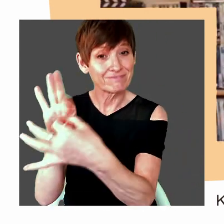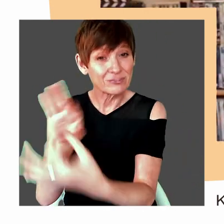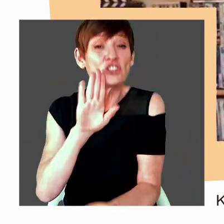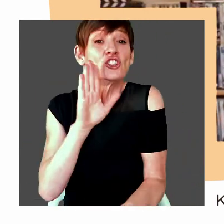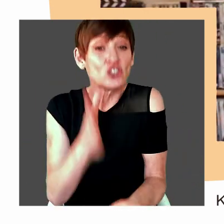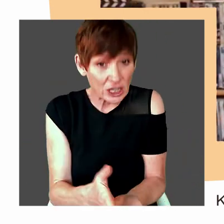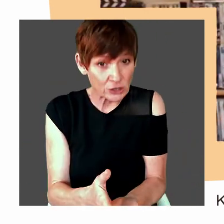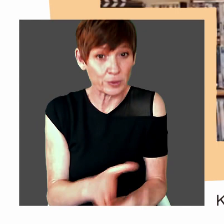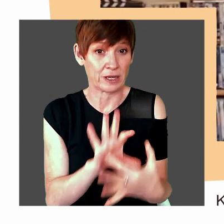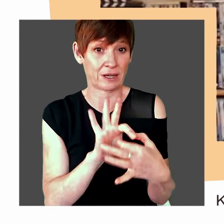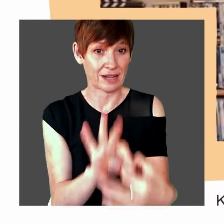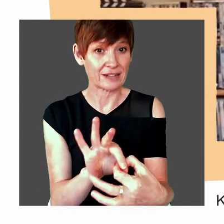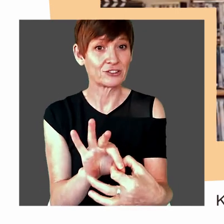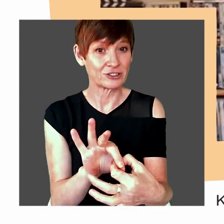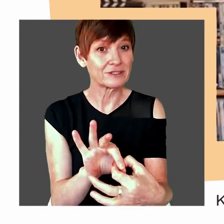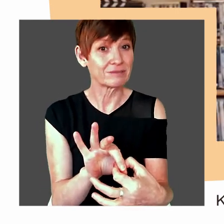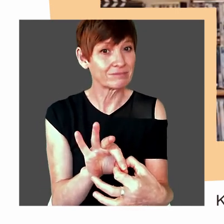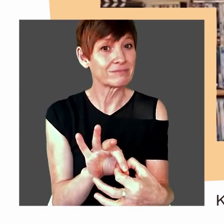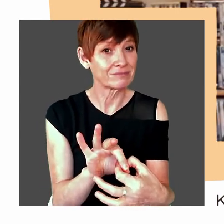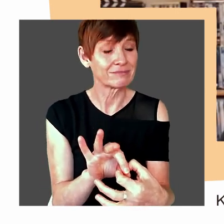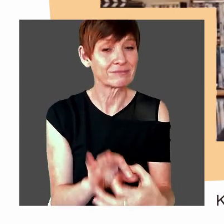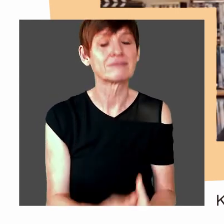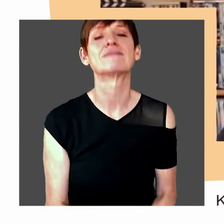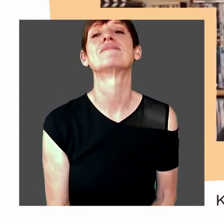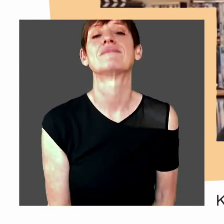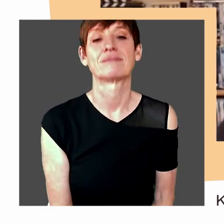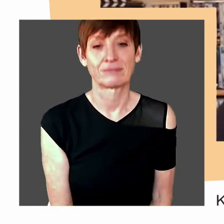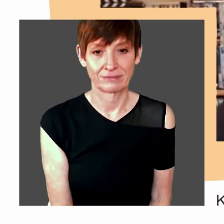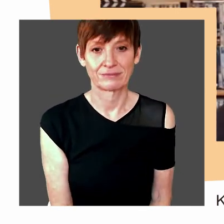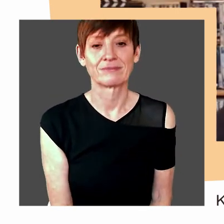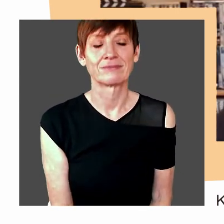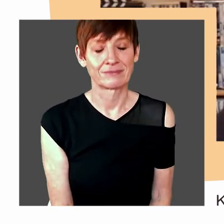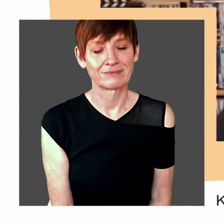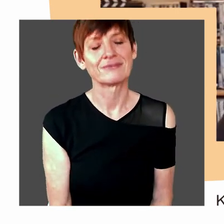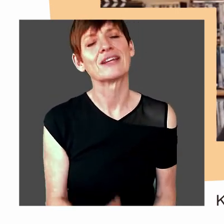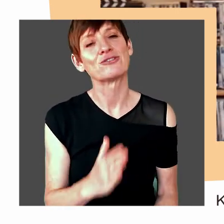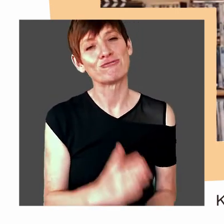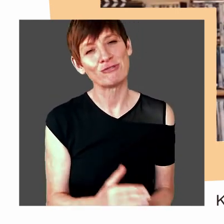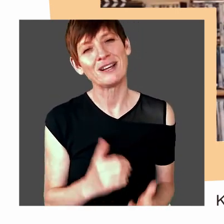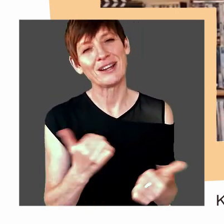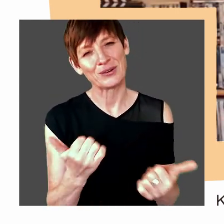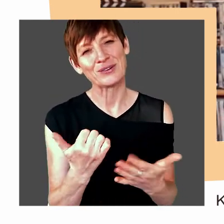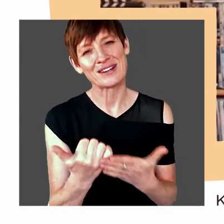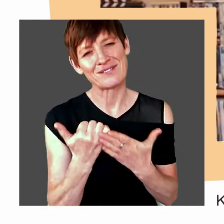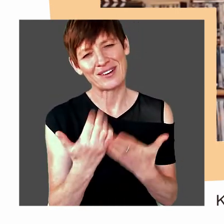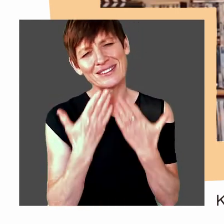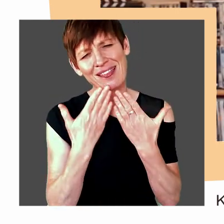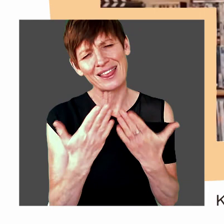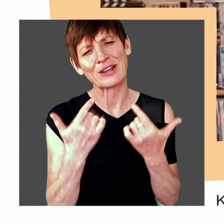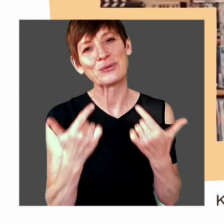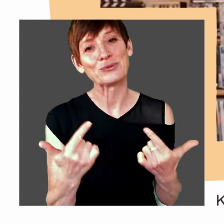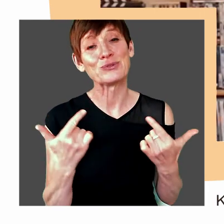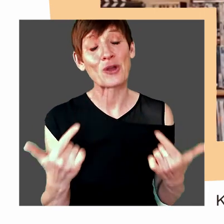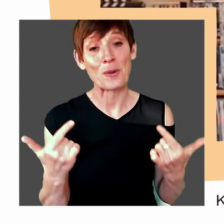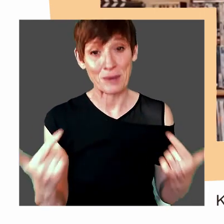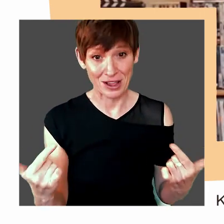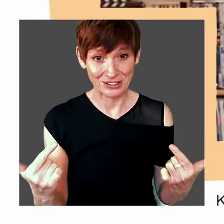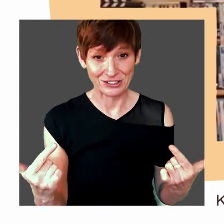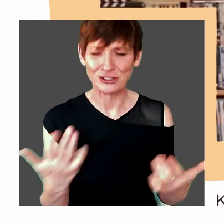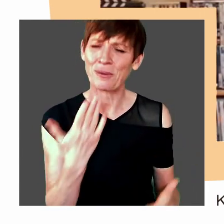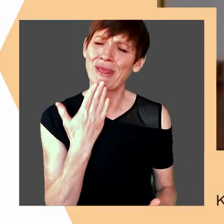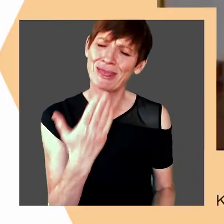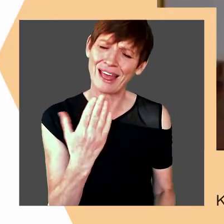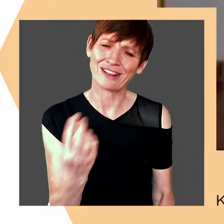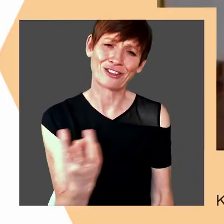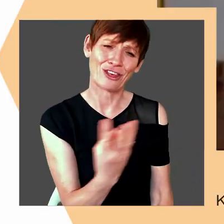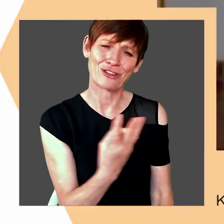connection. I think that's all really good advice. Thank you so much. So thank you so much to the three of you.